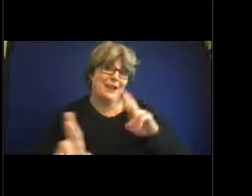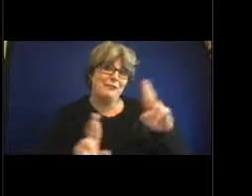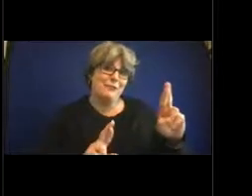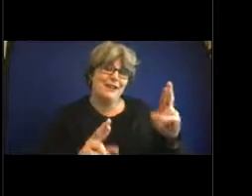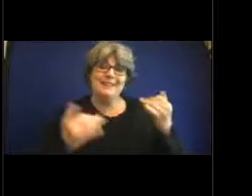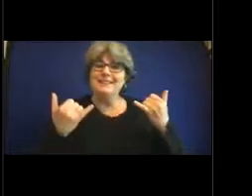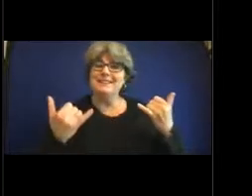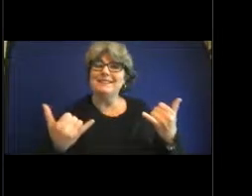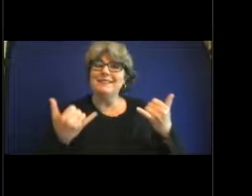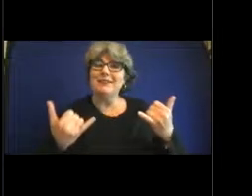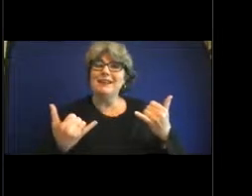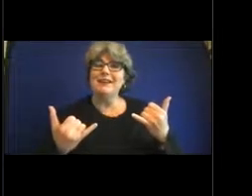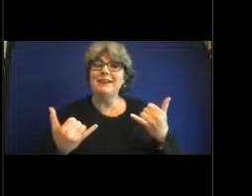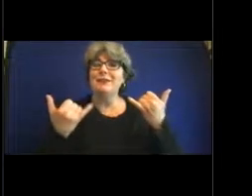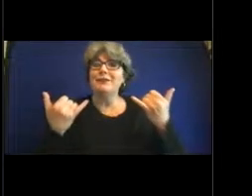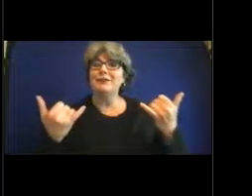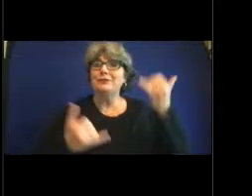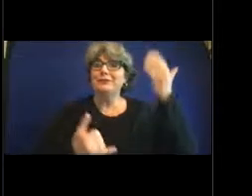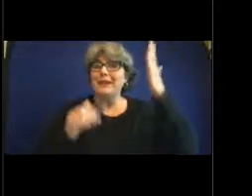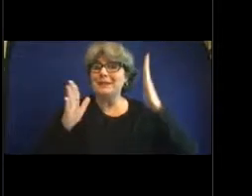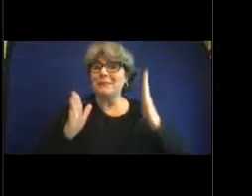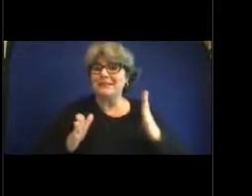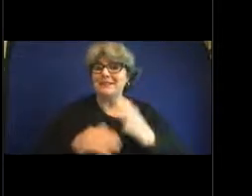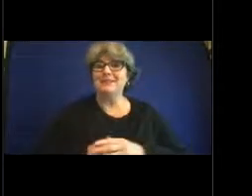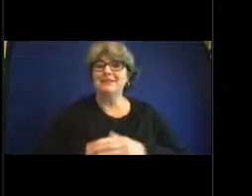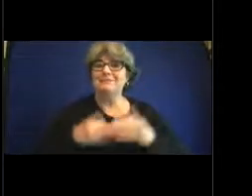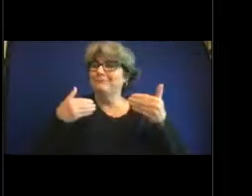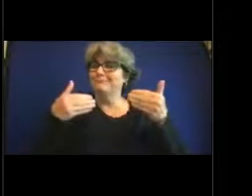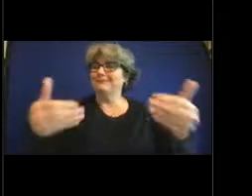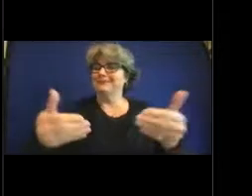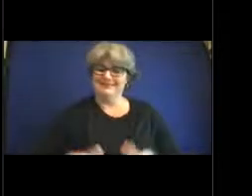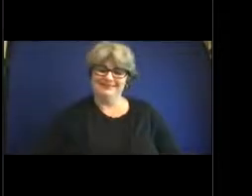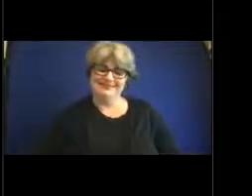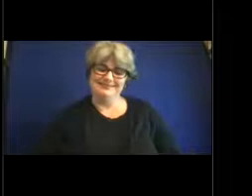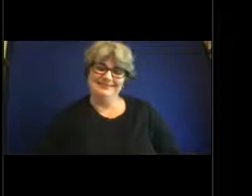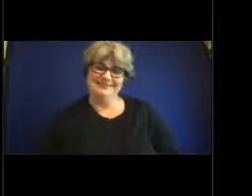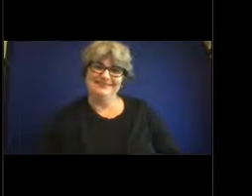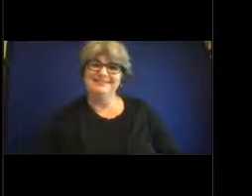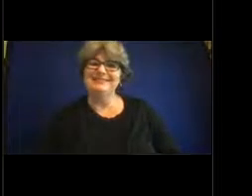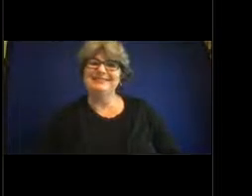going to turn it over to today's presenters. Take it away.